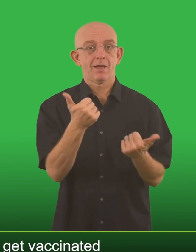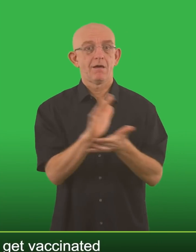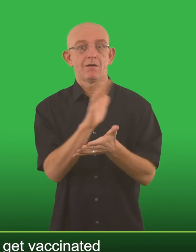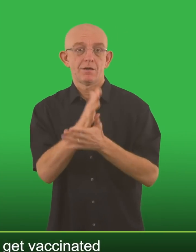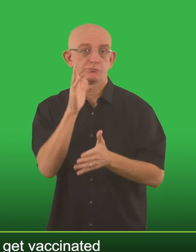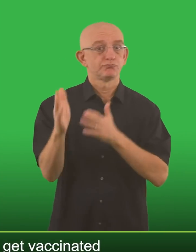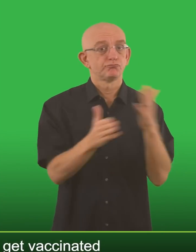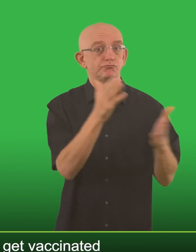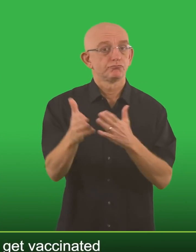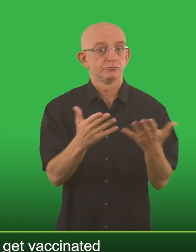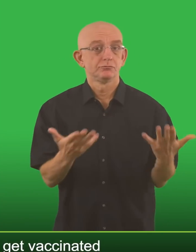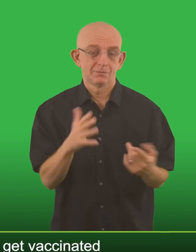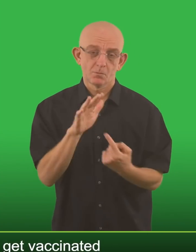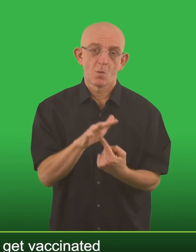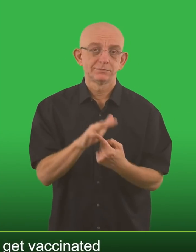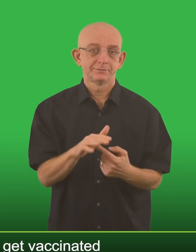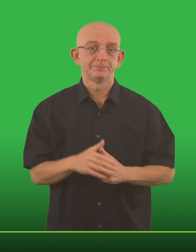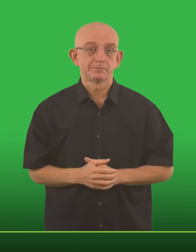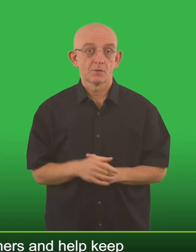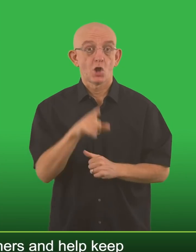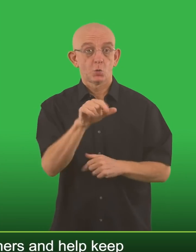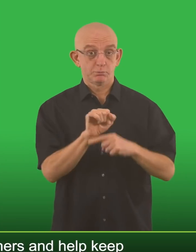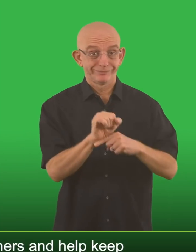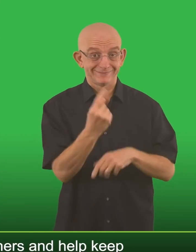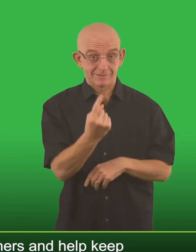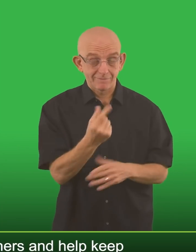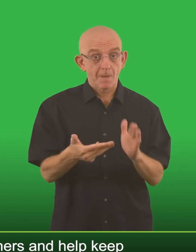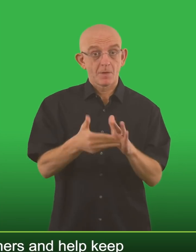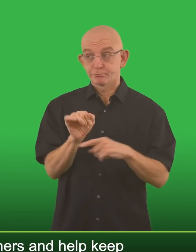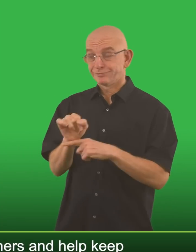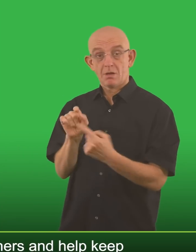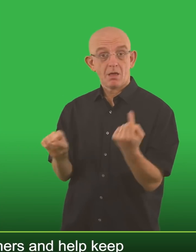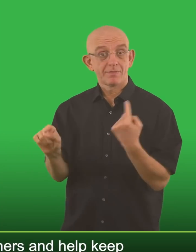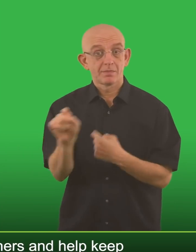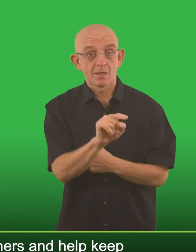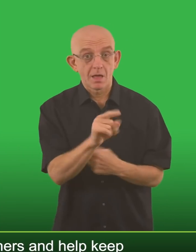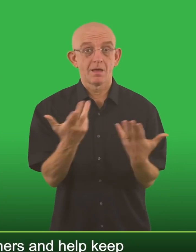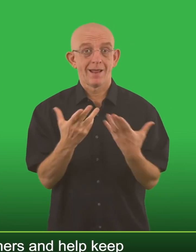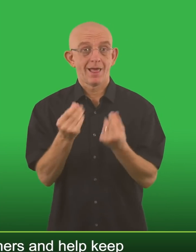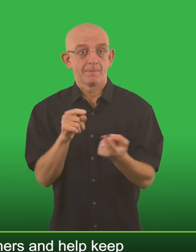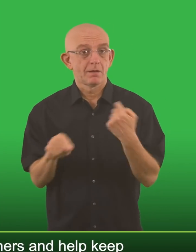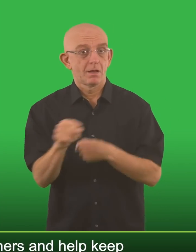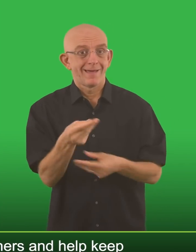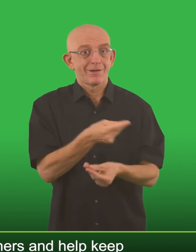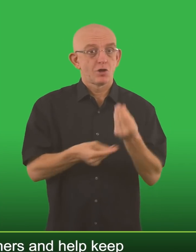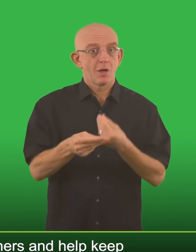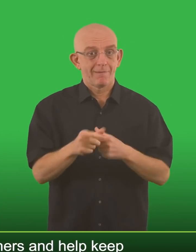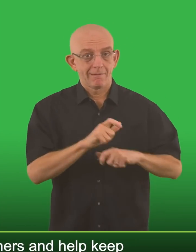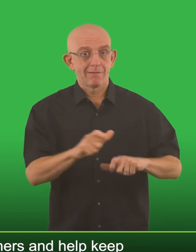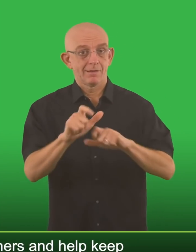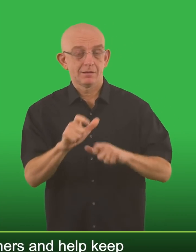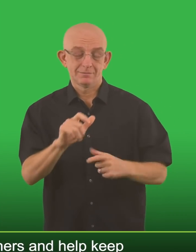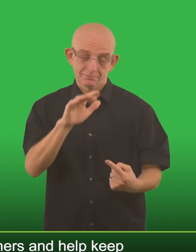vaccinated. It's important that you do so. You protect yourself and you protect others, and you help keep the economy open,